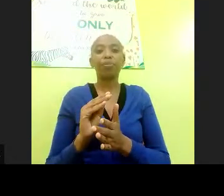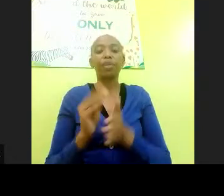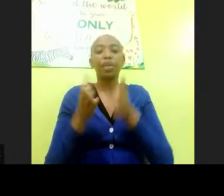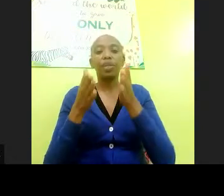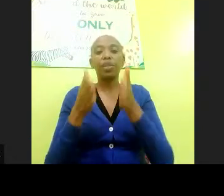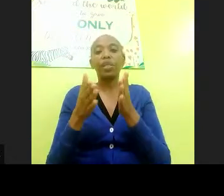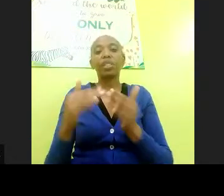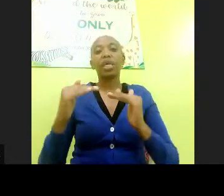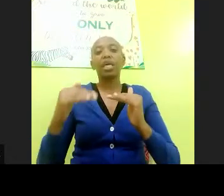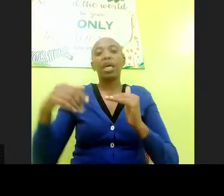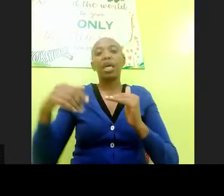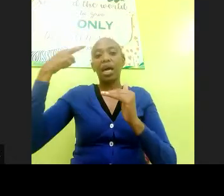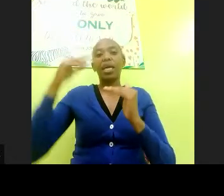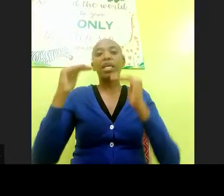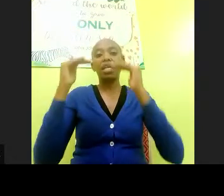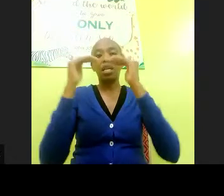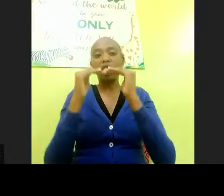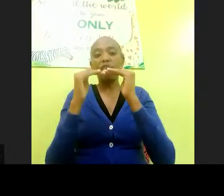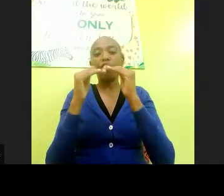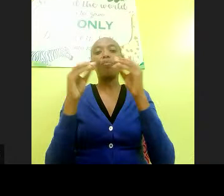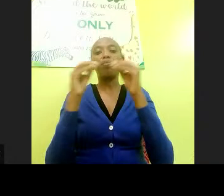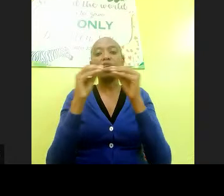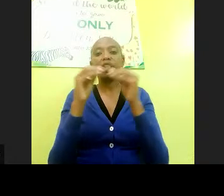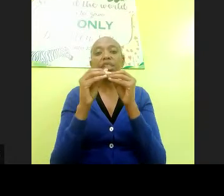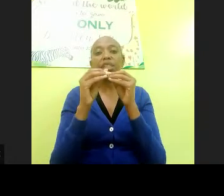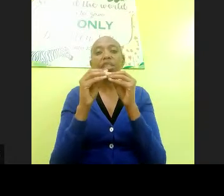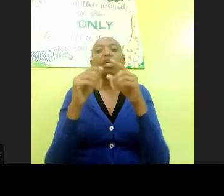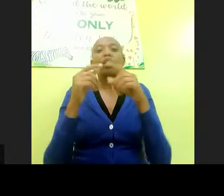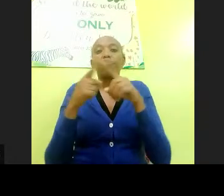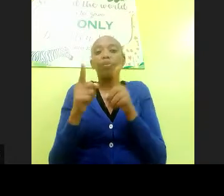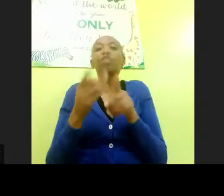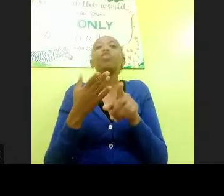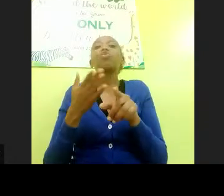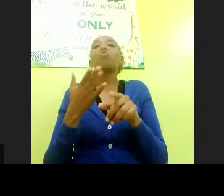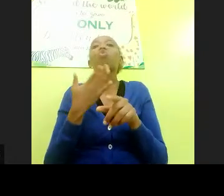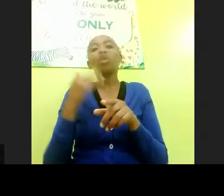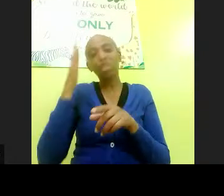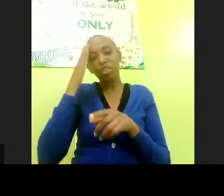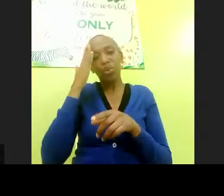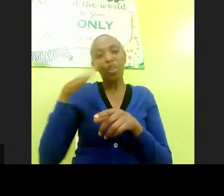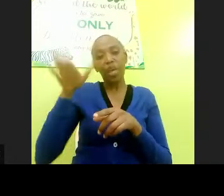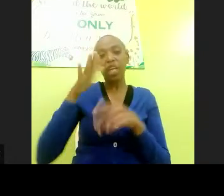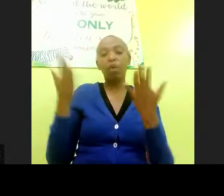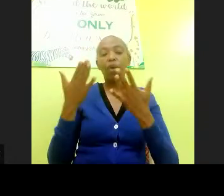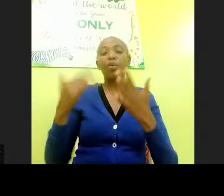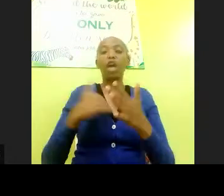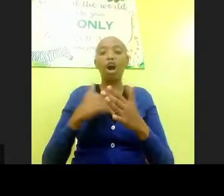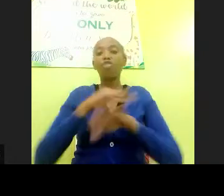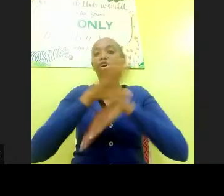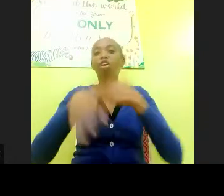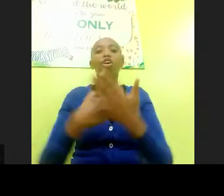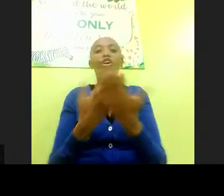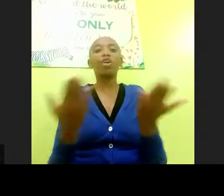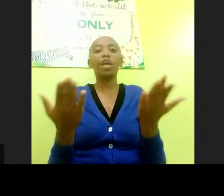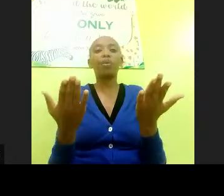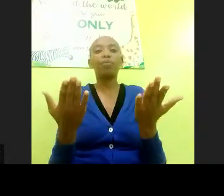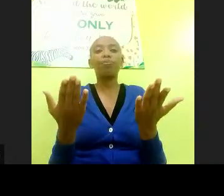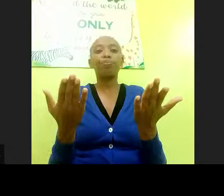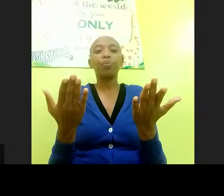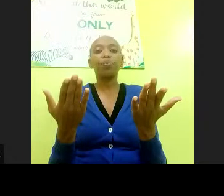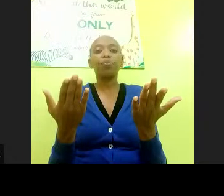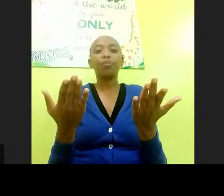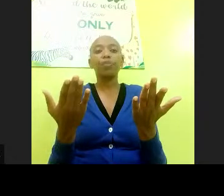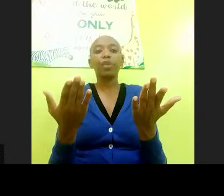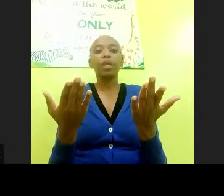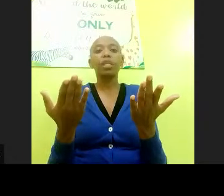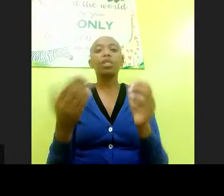high-level convening or meeting, however you'd like to call this space where we get to have all of you, is to